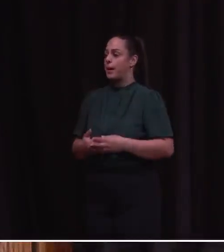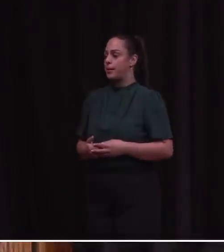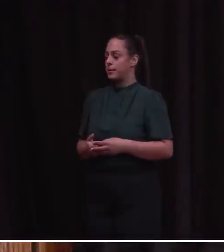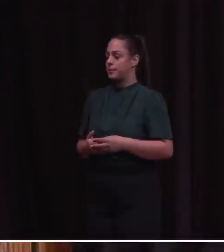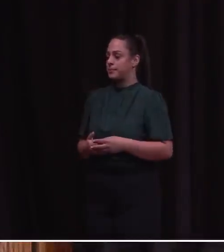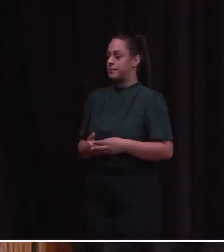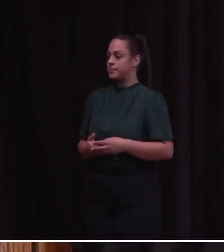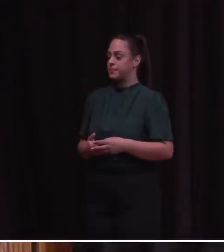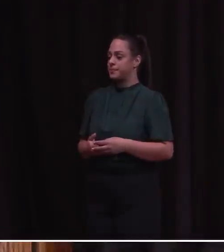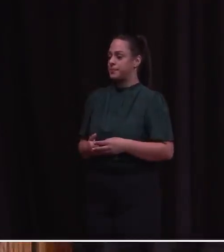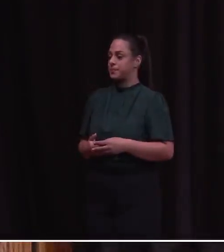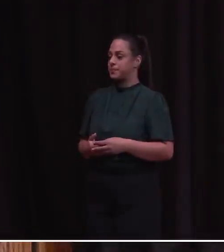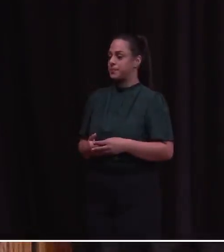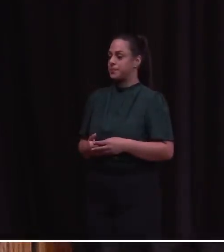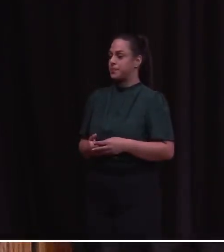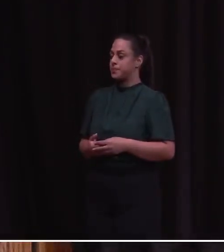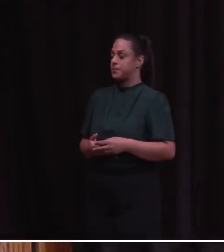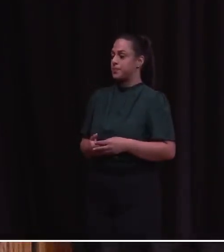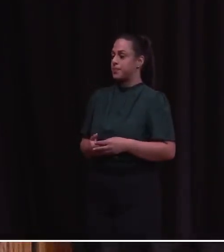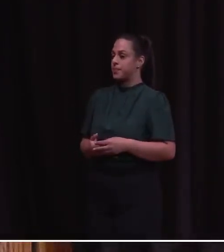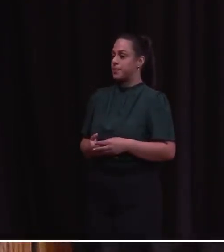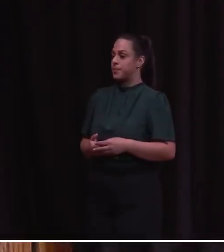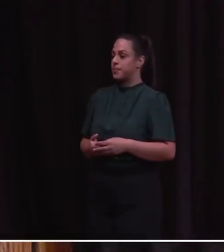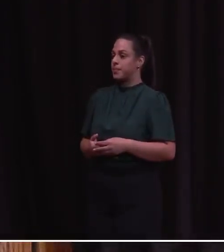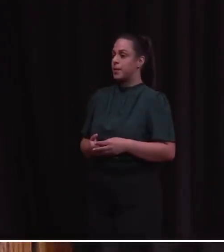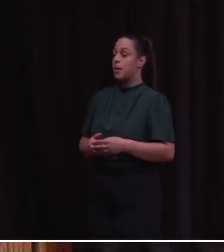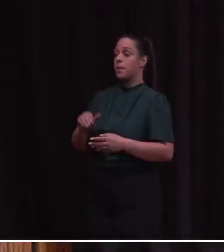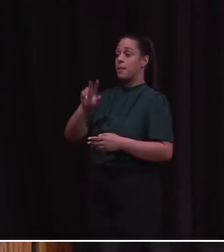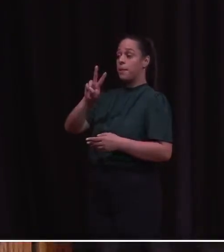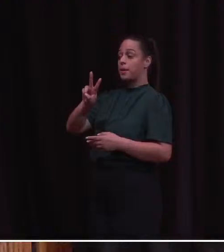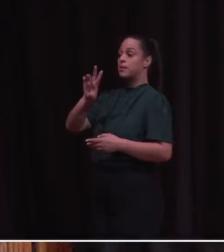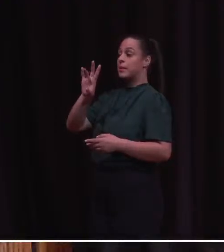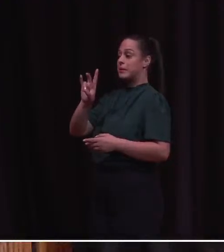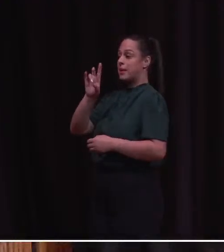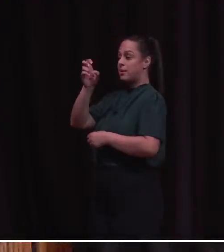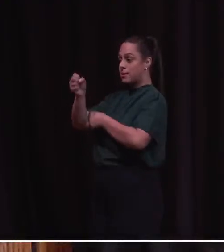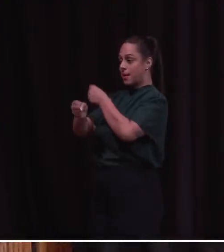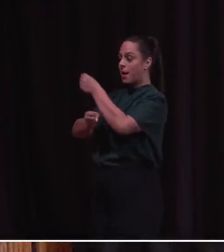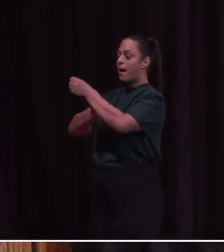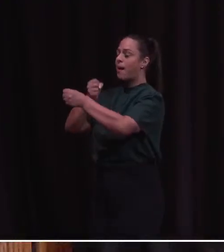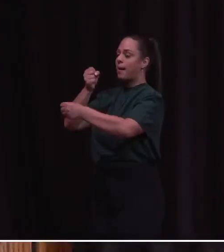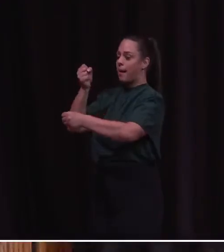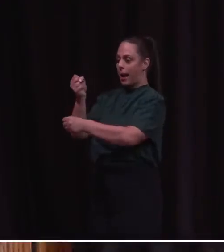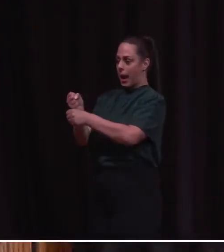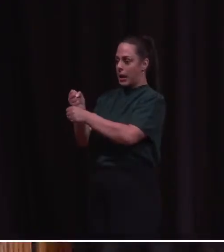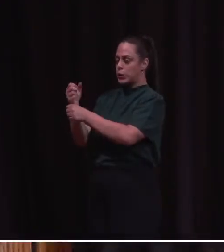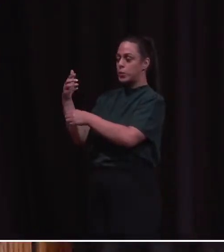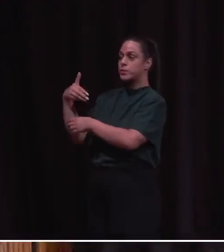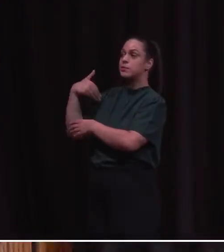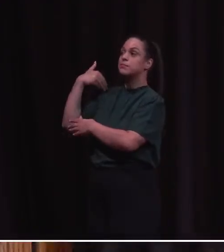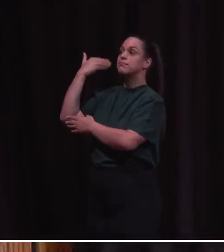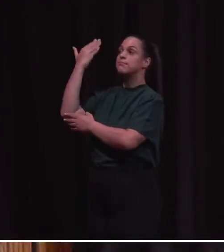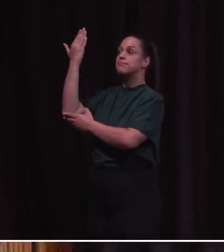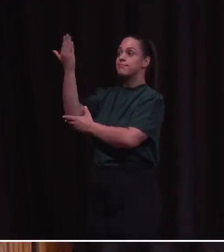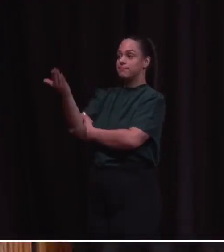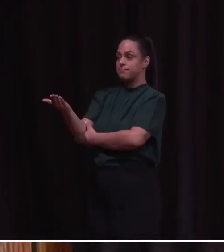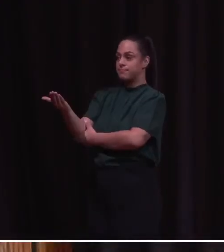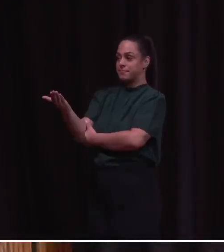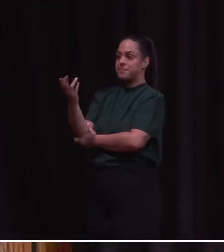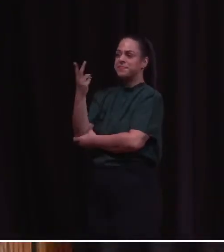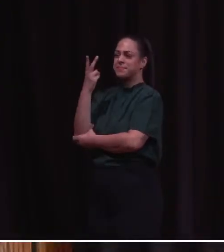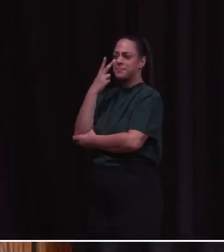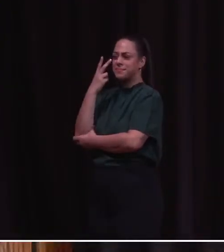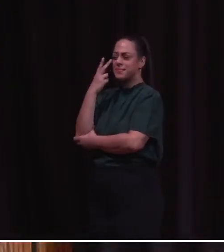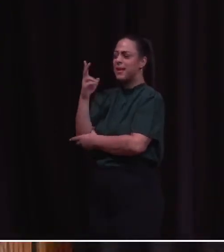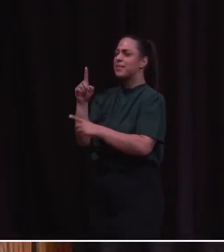27 years after the writing of Invention, what is different?